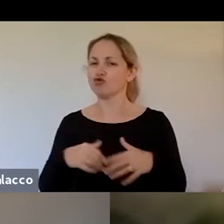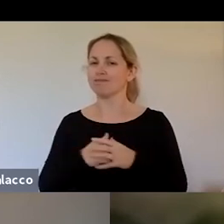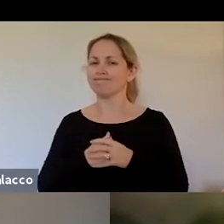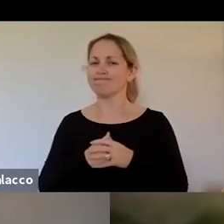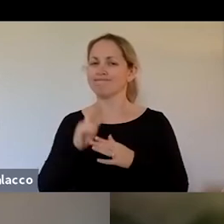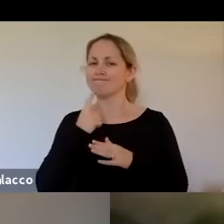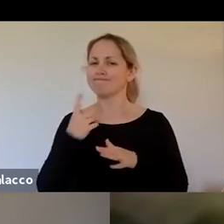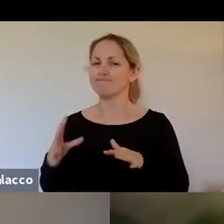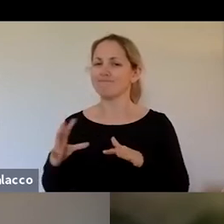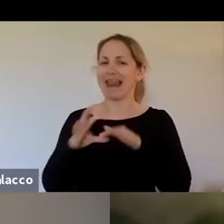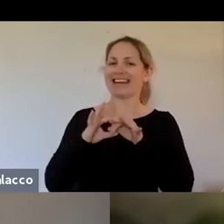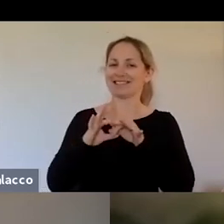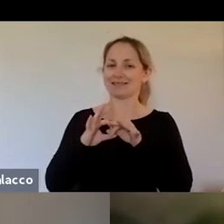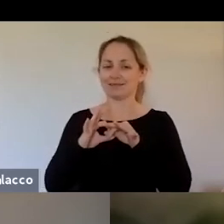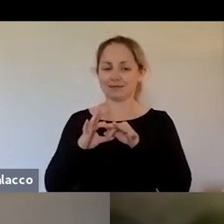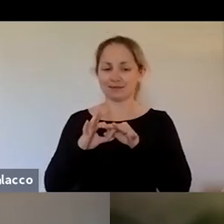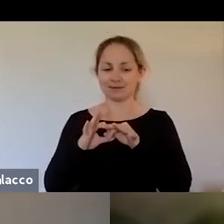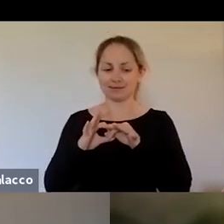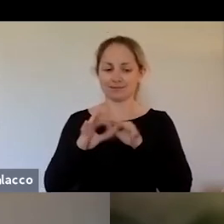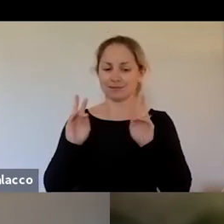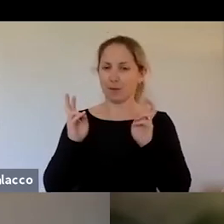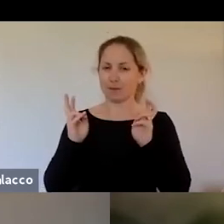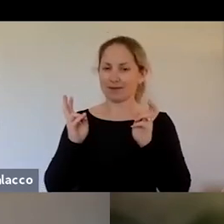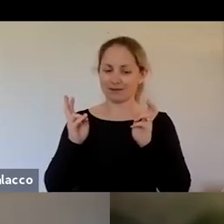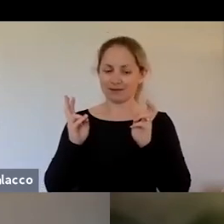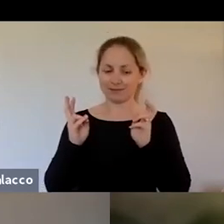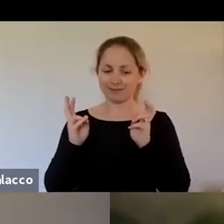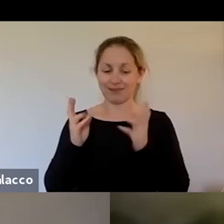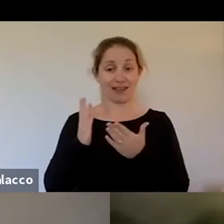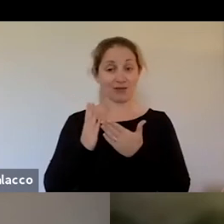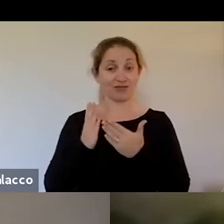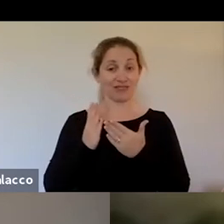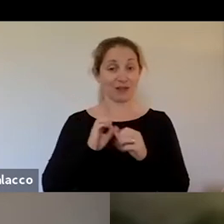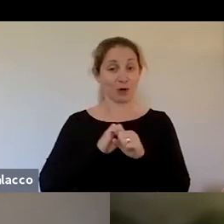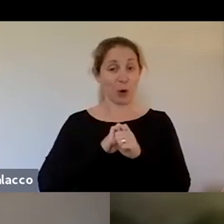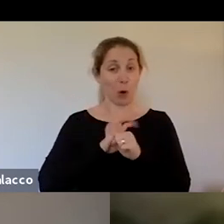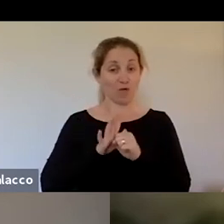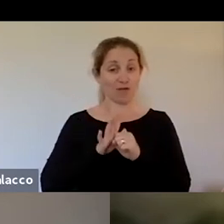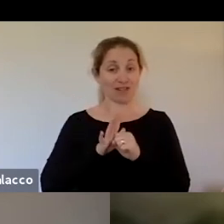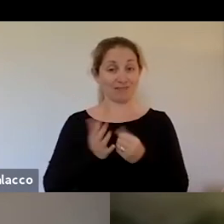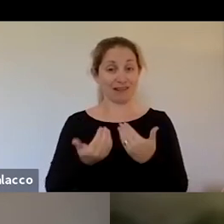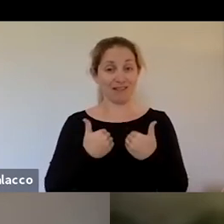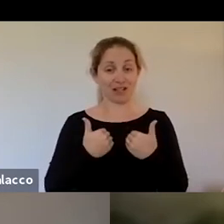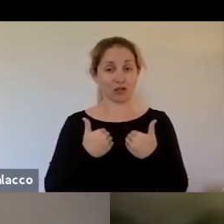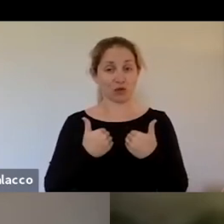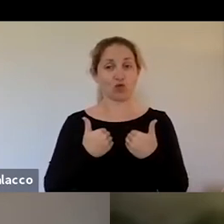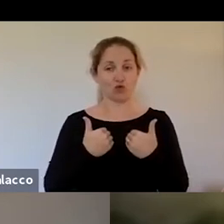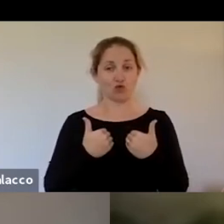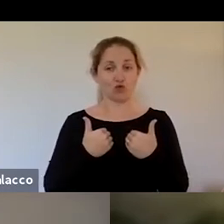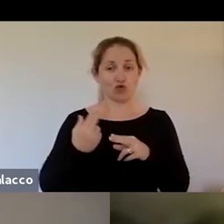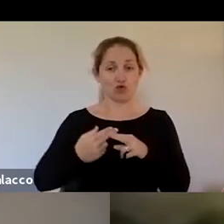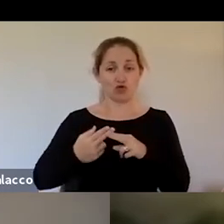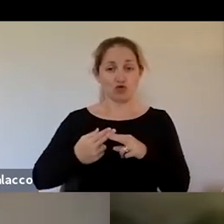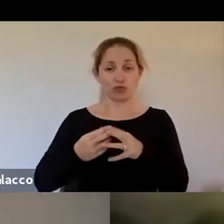of course, COVID just accelerated us into what I call